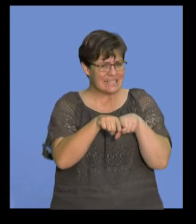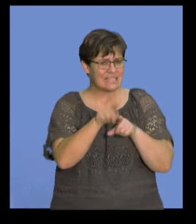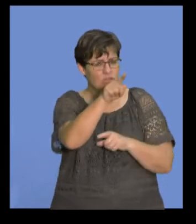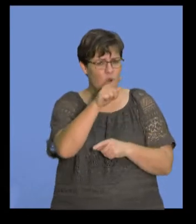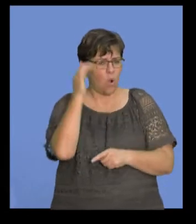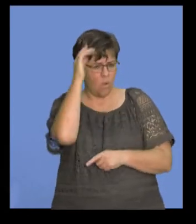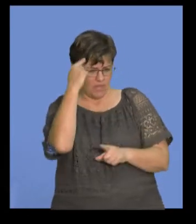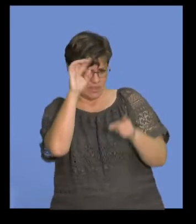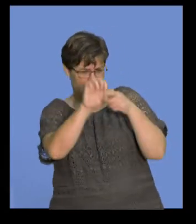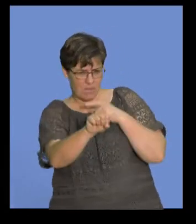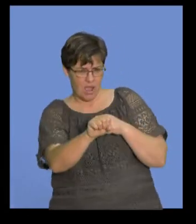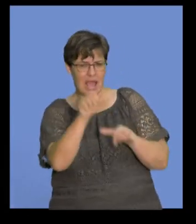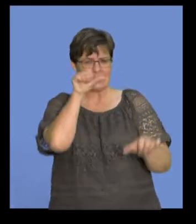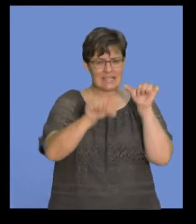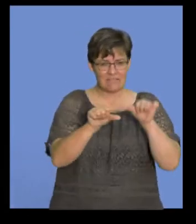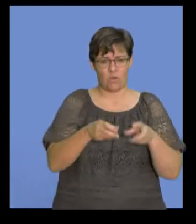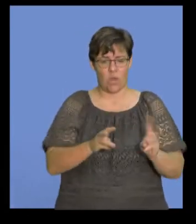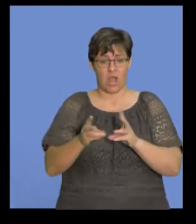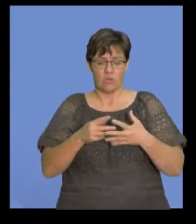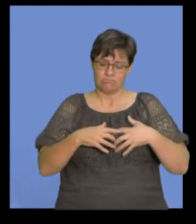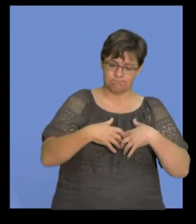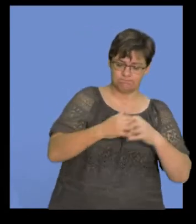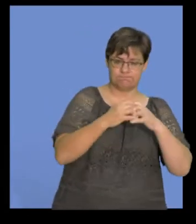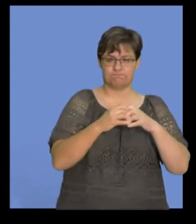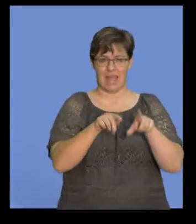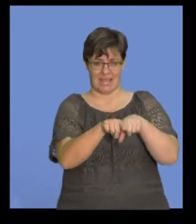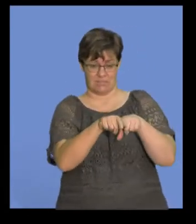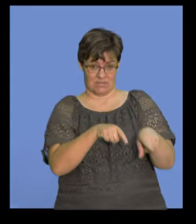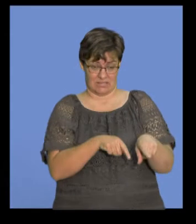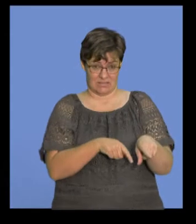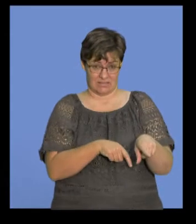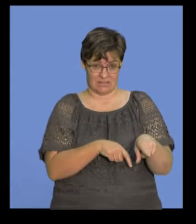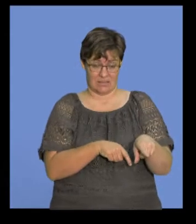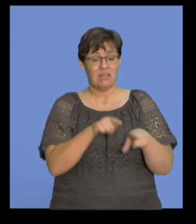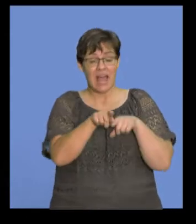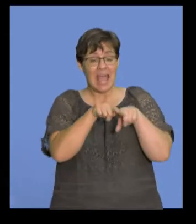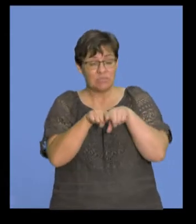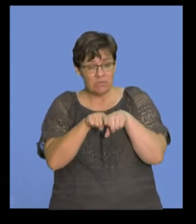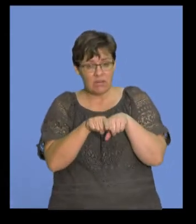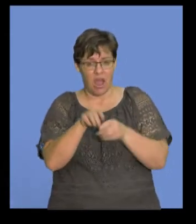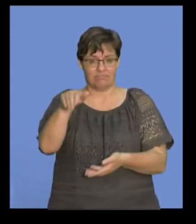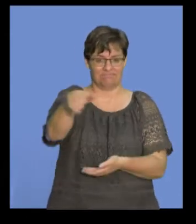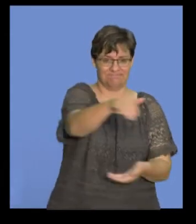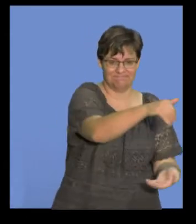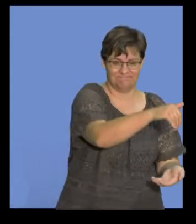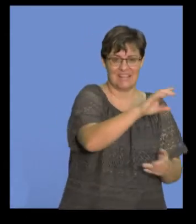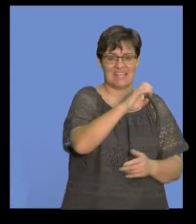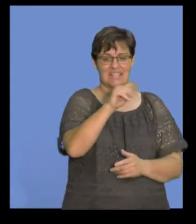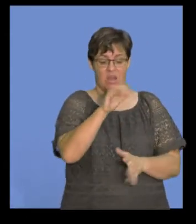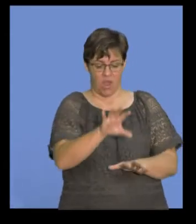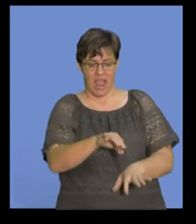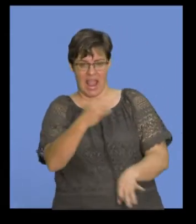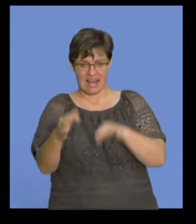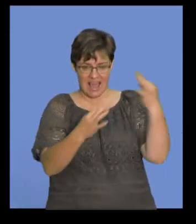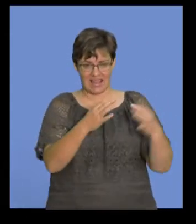a scientific method where you design an experiment and you conduct that. That experiment allows you to collect data, which you then